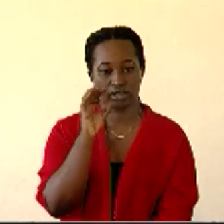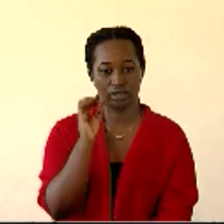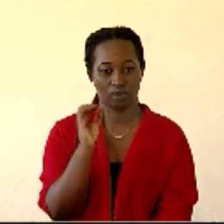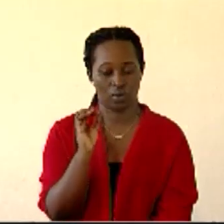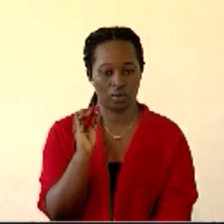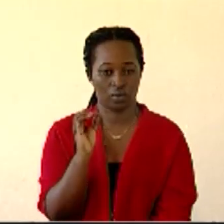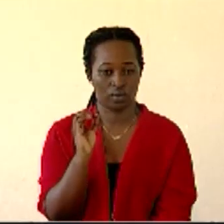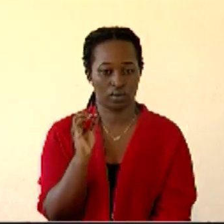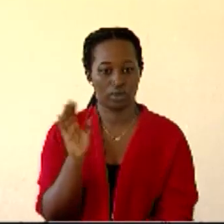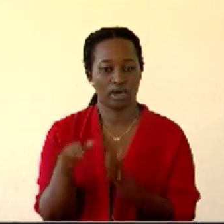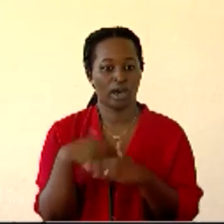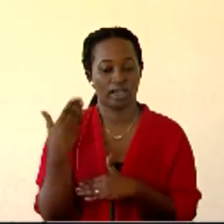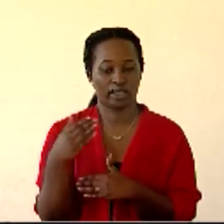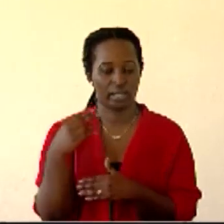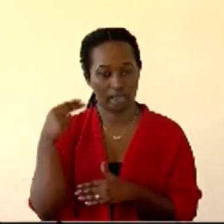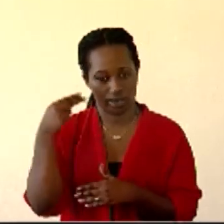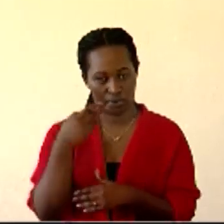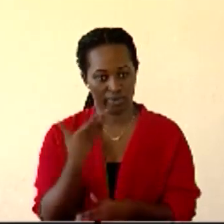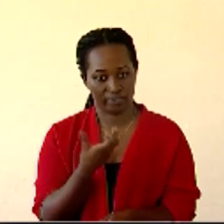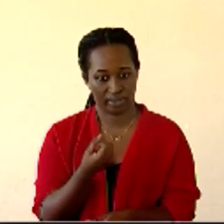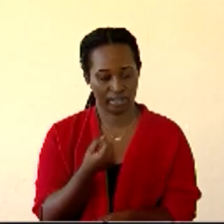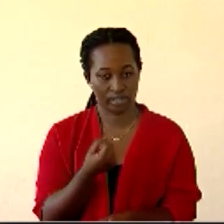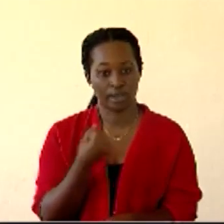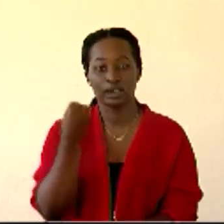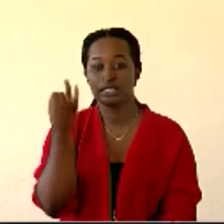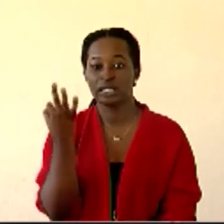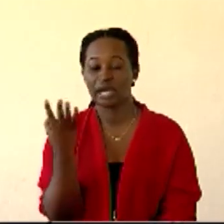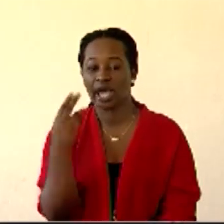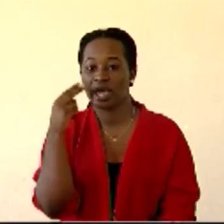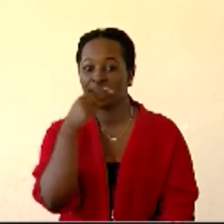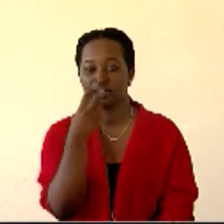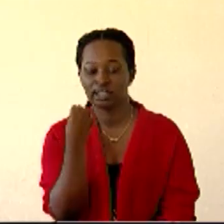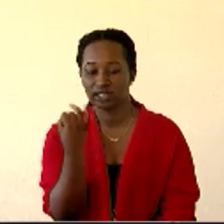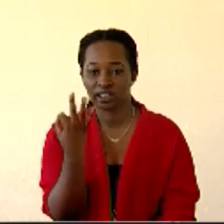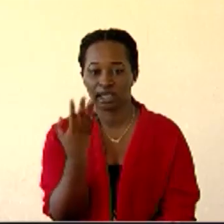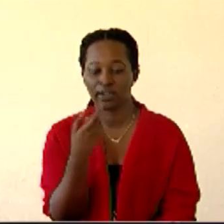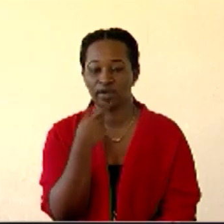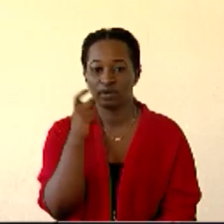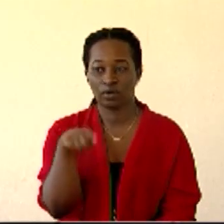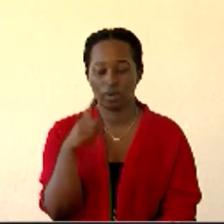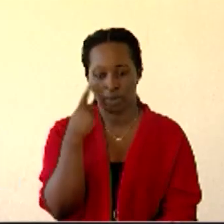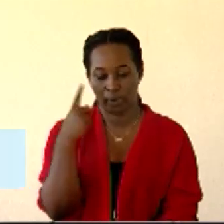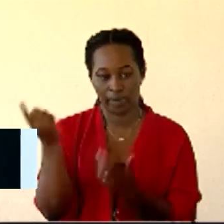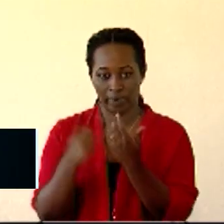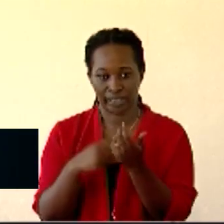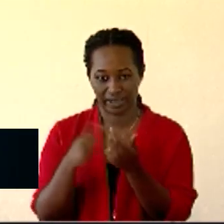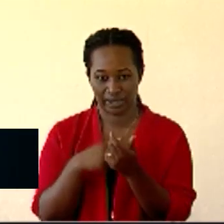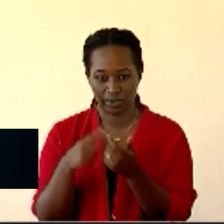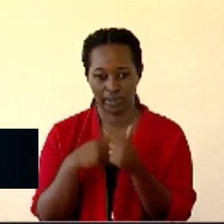A, and then hydrogen. How many are they? So you need to go back and count them